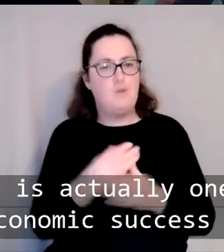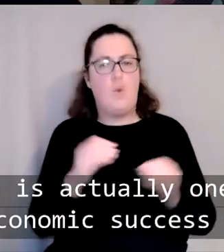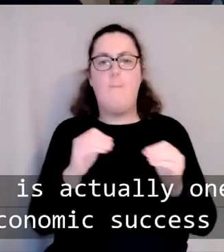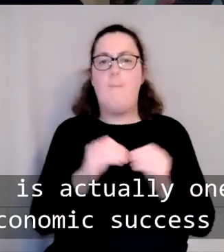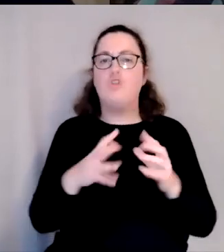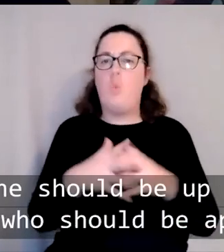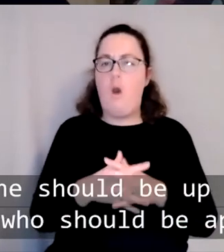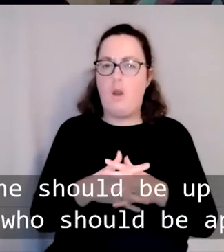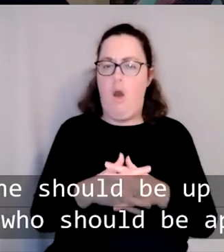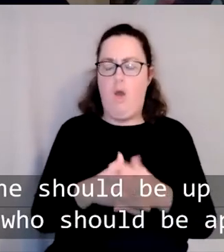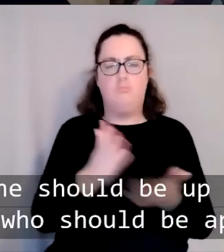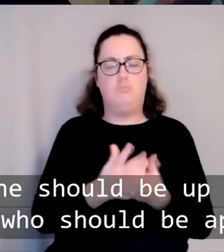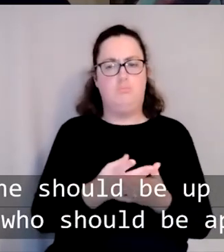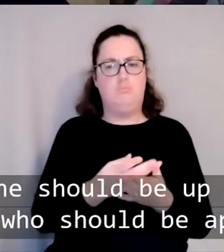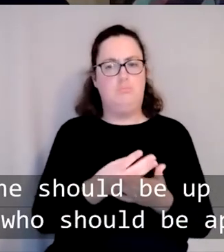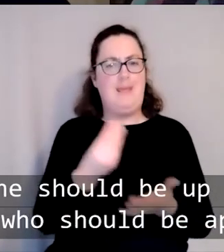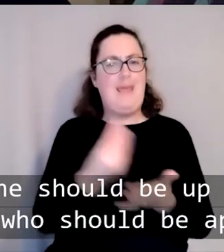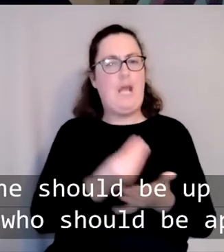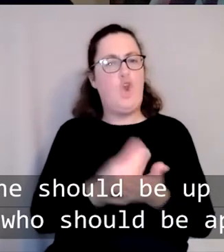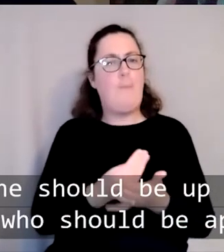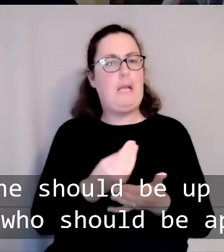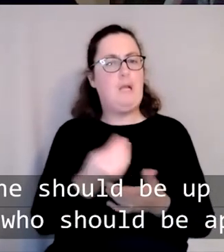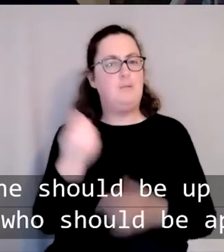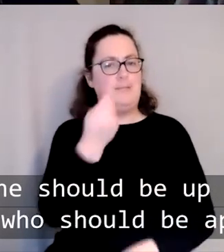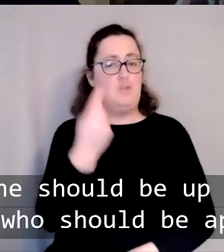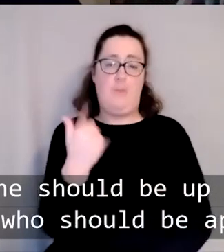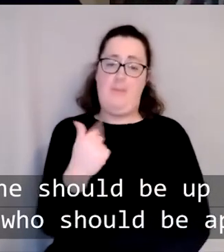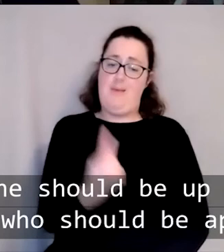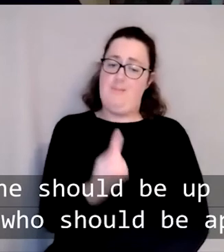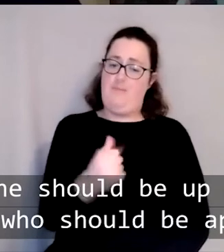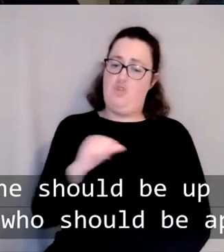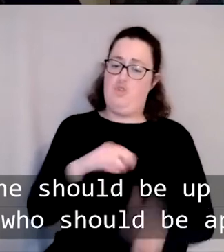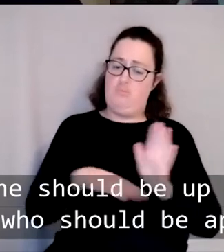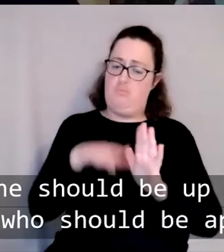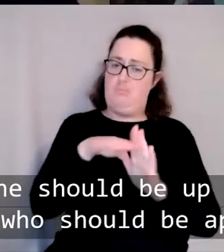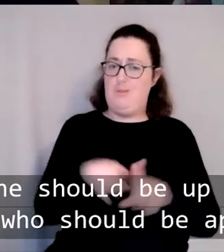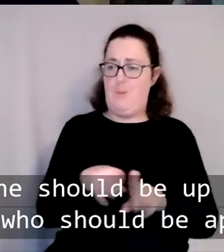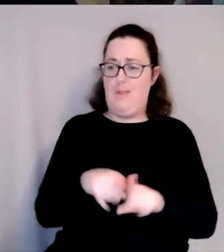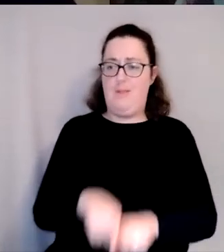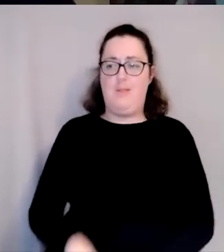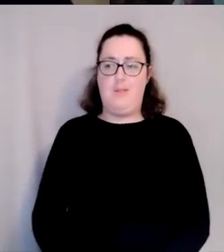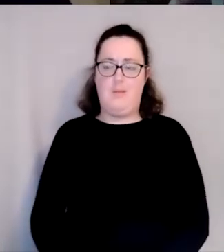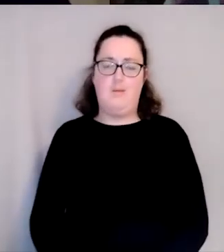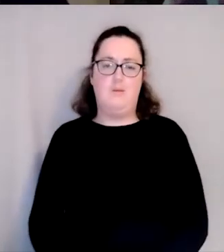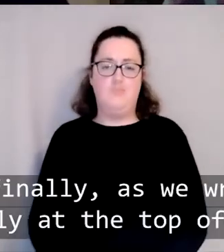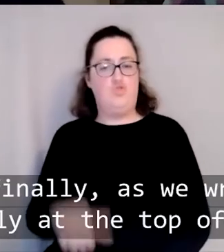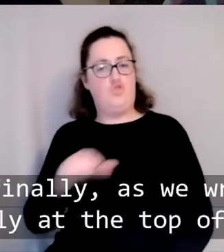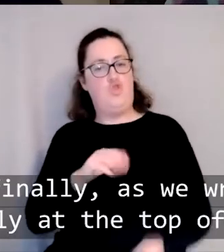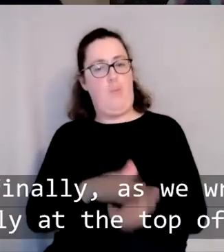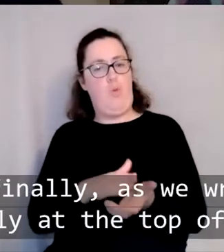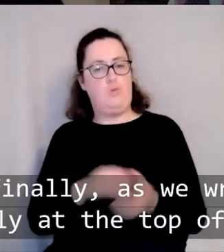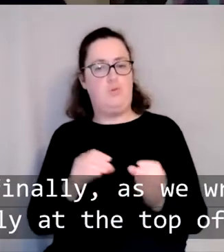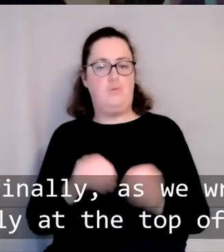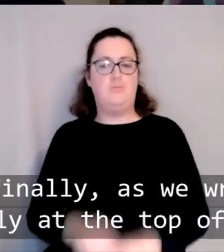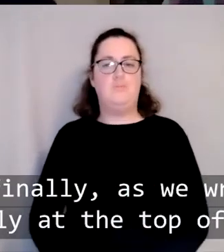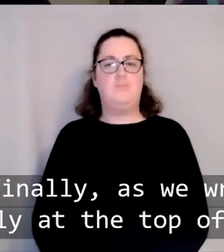success stories, and perhaps he should be up there as somebody should be applauded. Just finally,